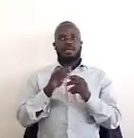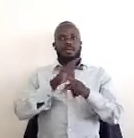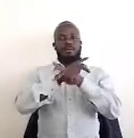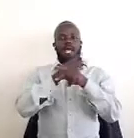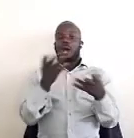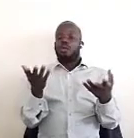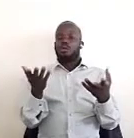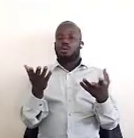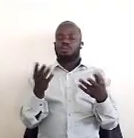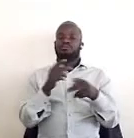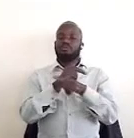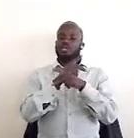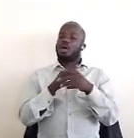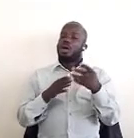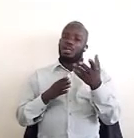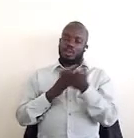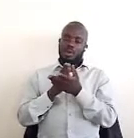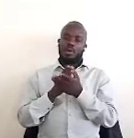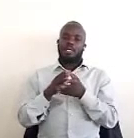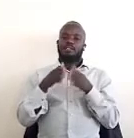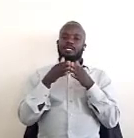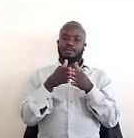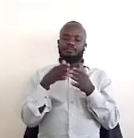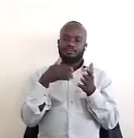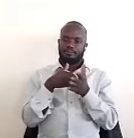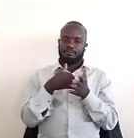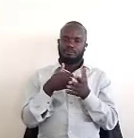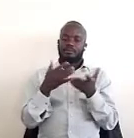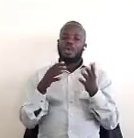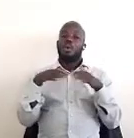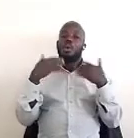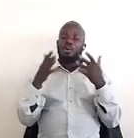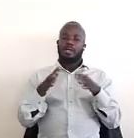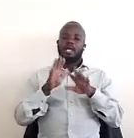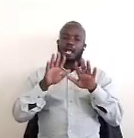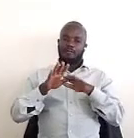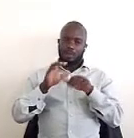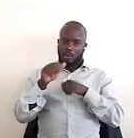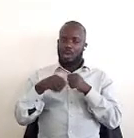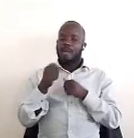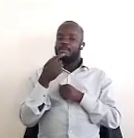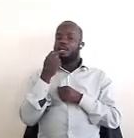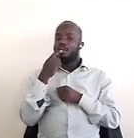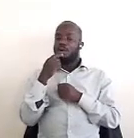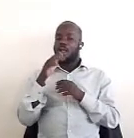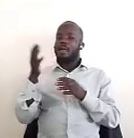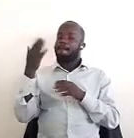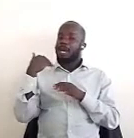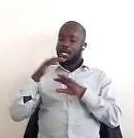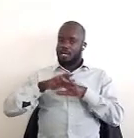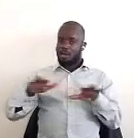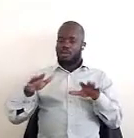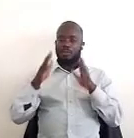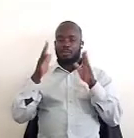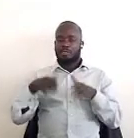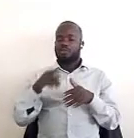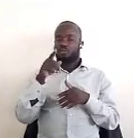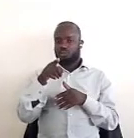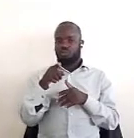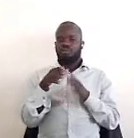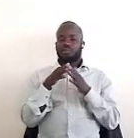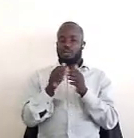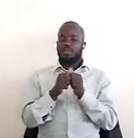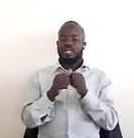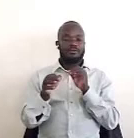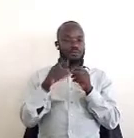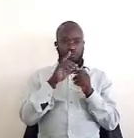Prevention. Preventing HIV transmission through sexual means entails always being conscious of the medical background of those you have sex